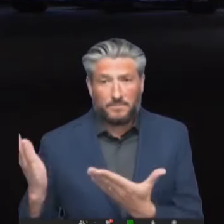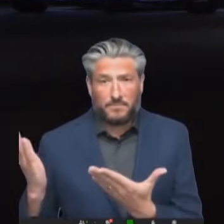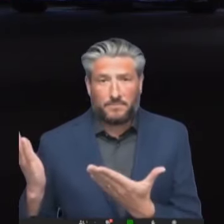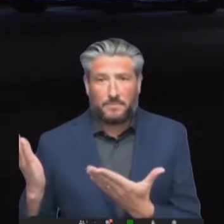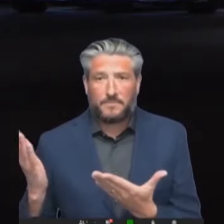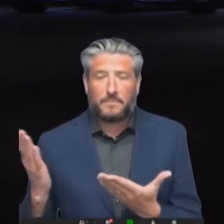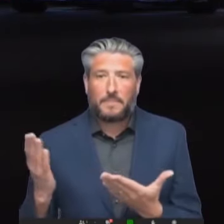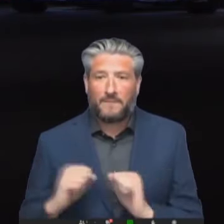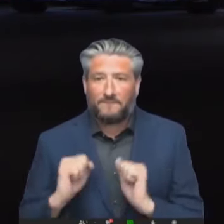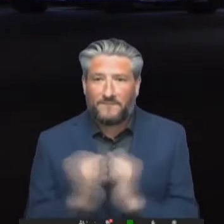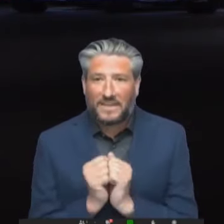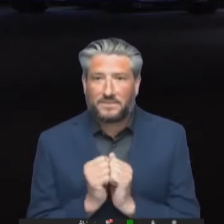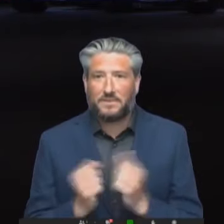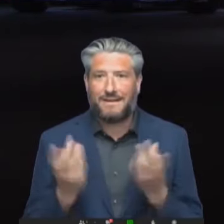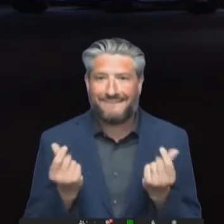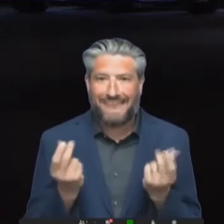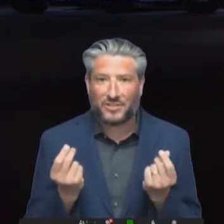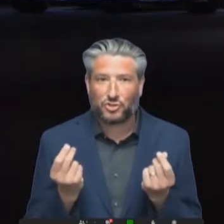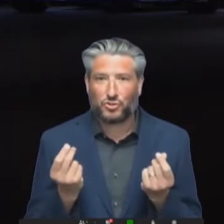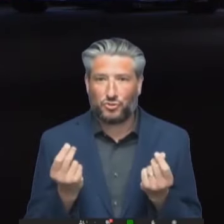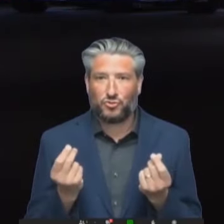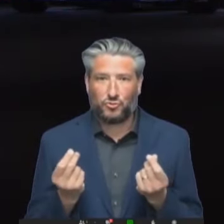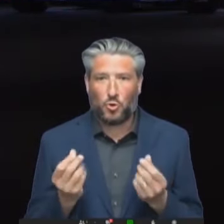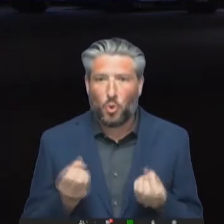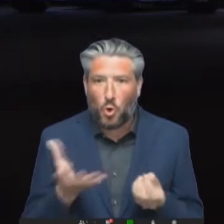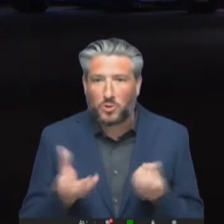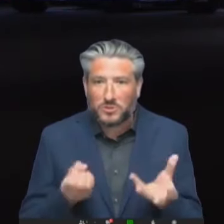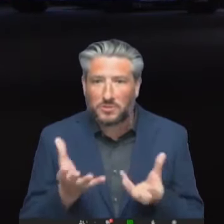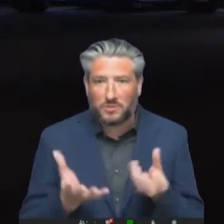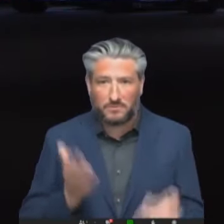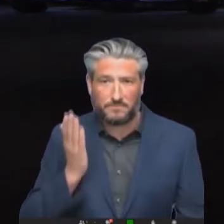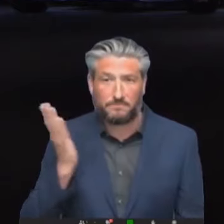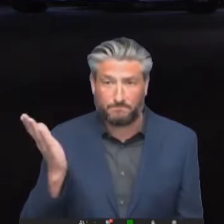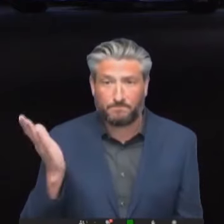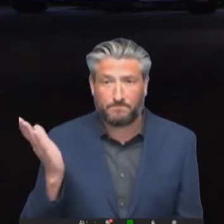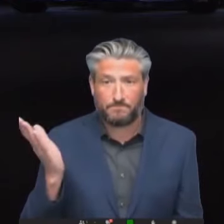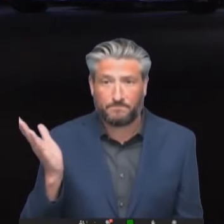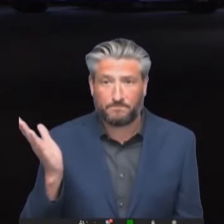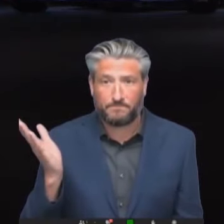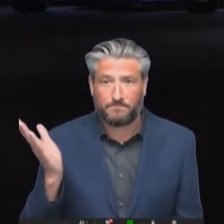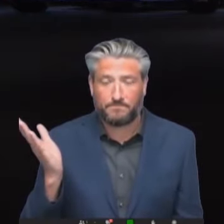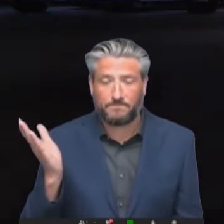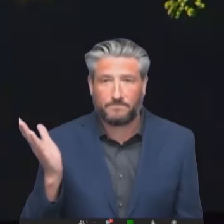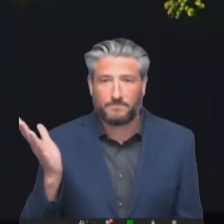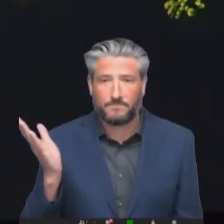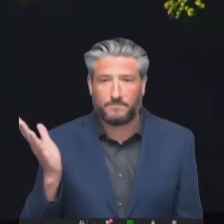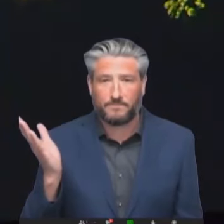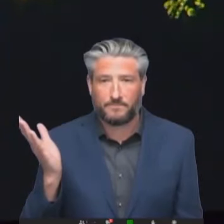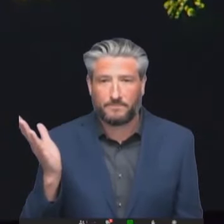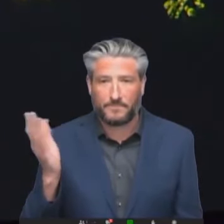billion euros in 2020, which had a positive effect on our performance and made it possible to contain the degradation of our operating